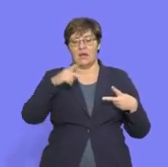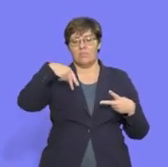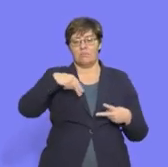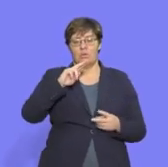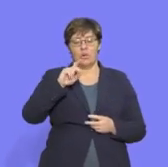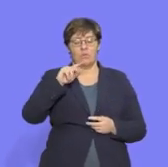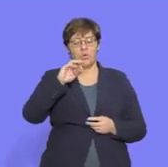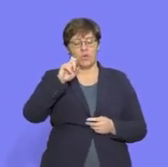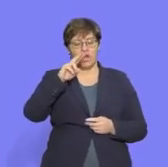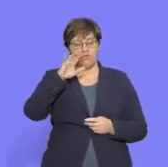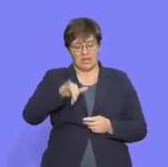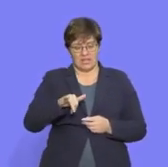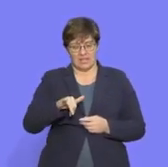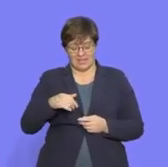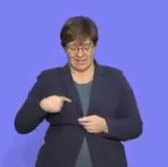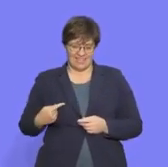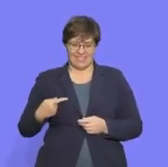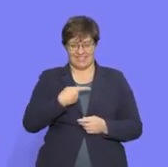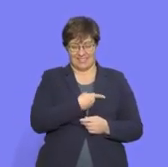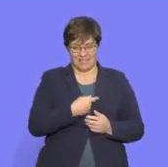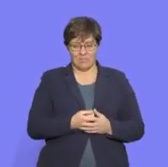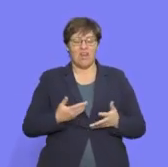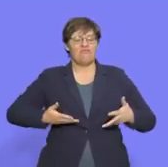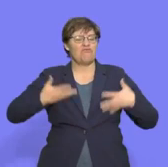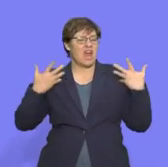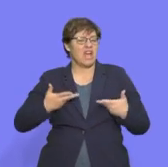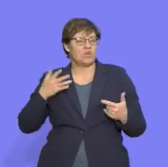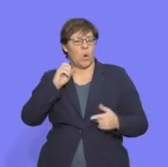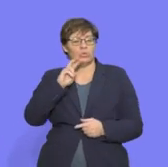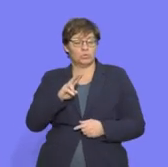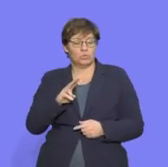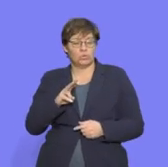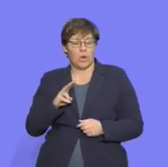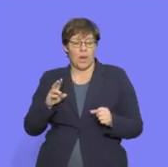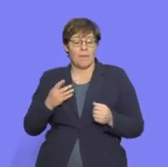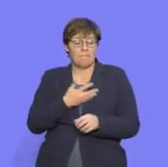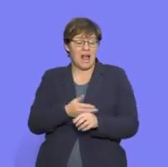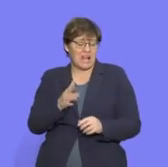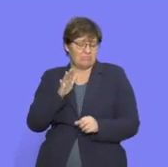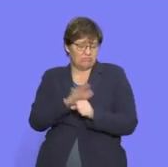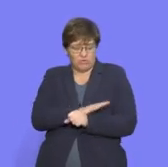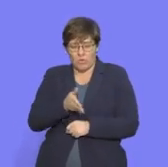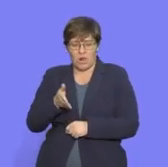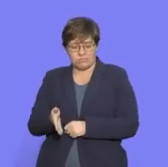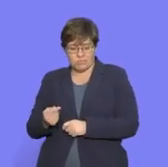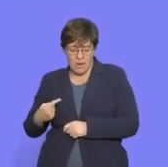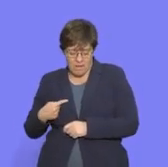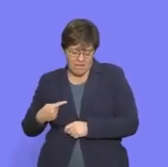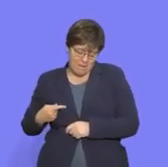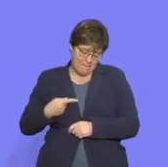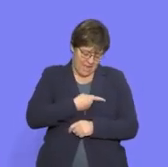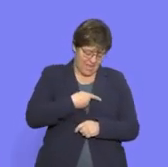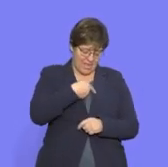pulmonary circuit. And then this nice, fresh, oxygenated blood goes back to the heart. The